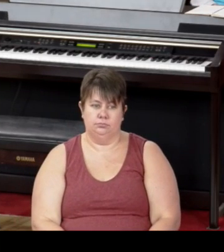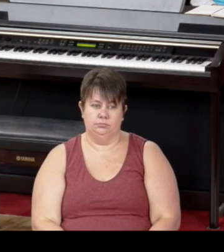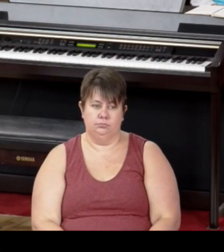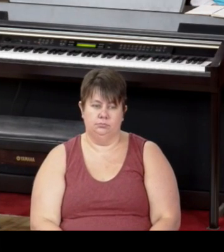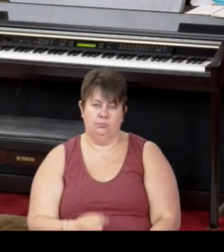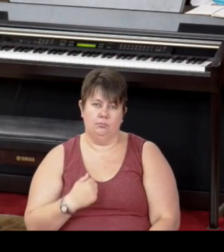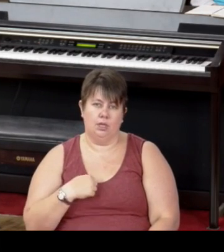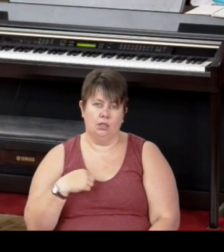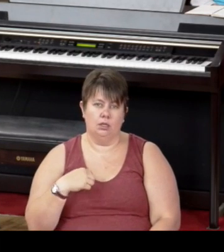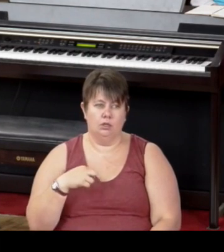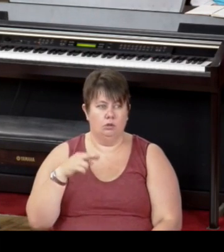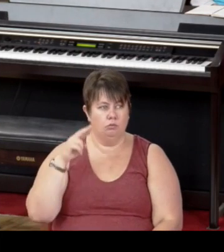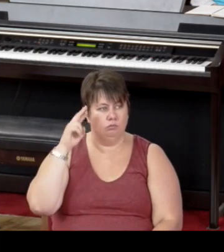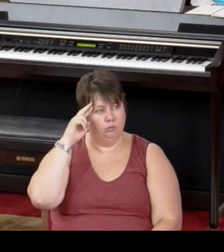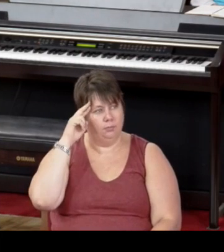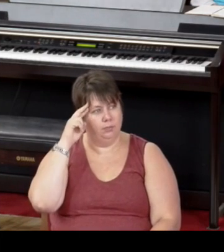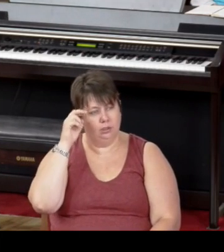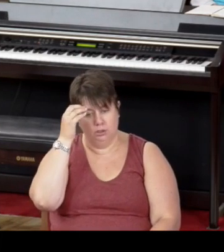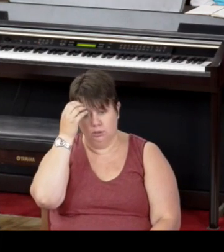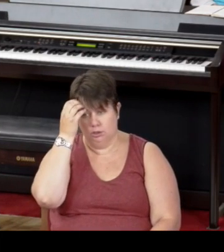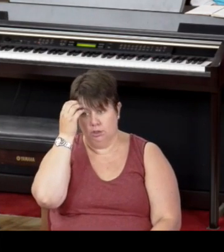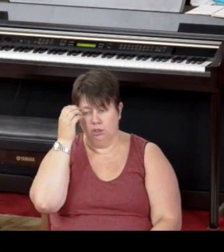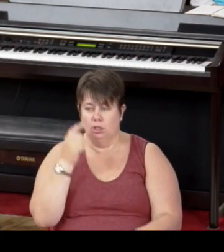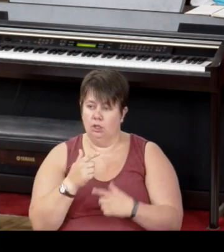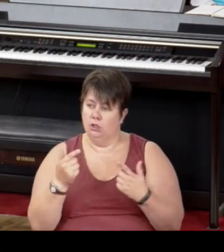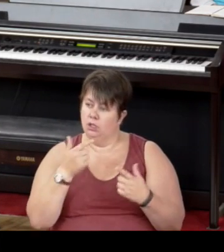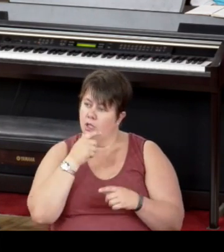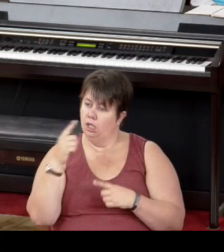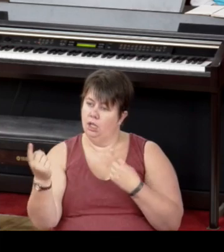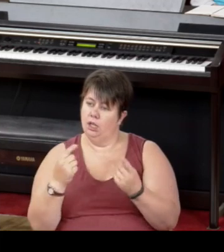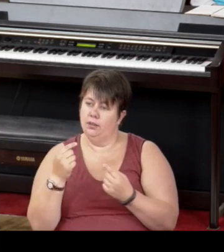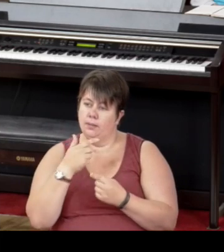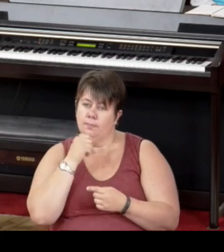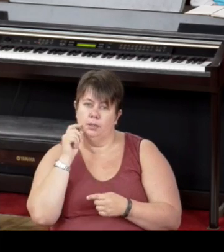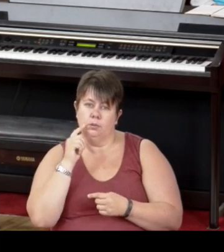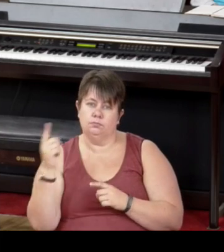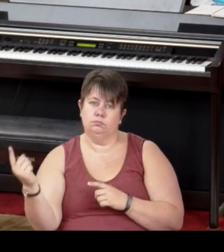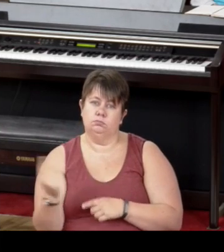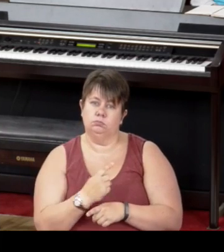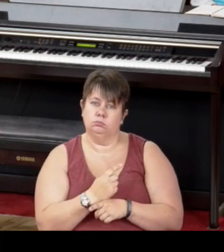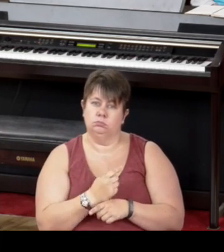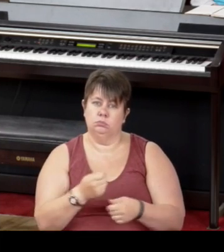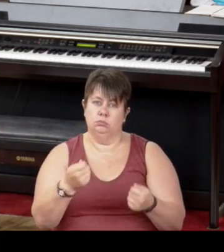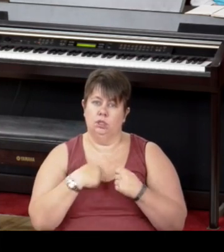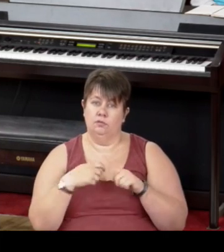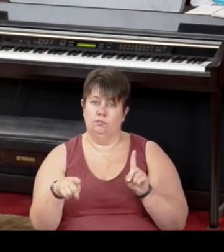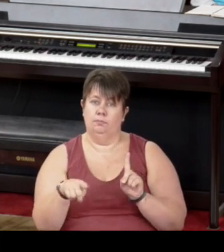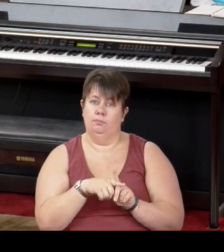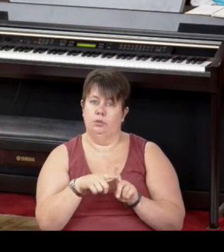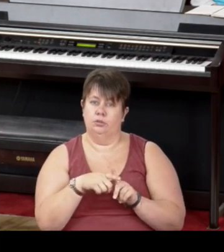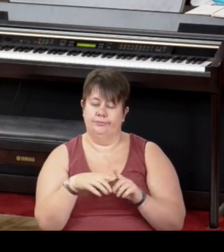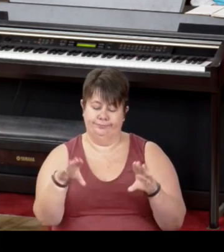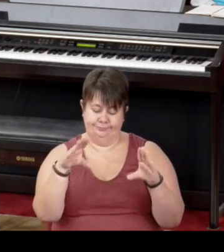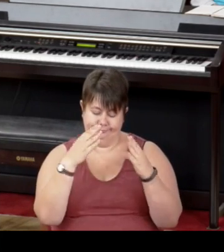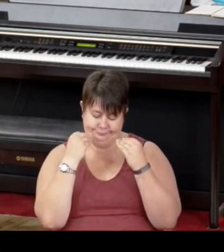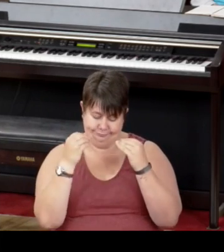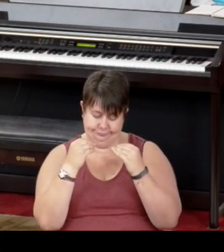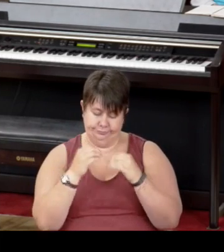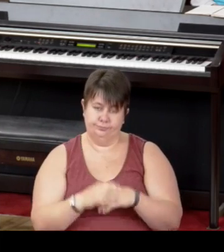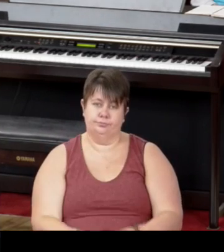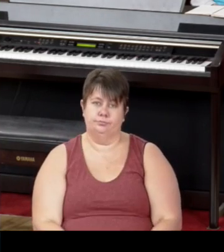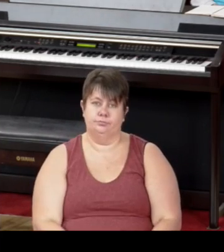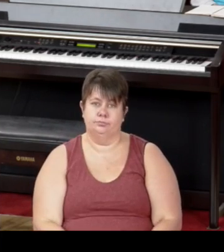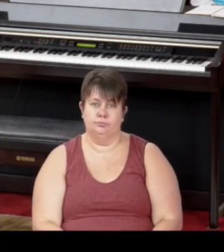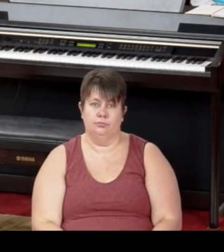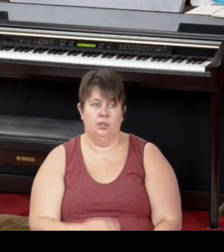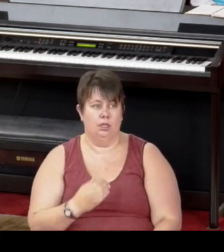And I remember that there were a number of other people that gave some very positive feedback on that sermon. But I couldn't tell